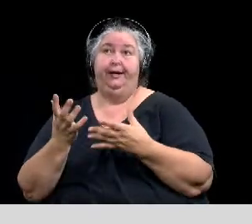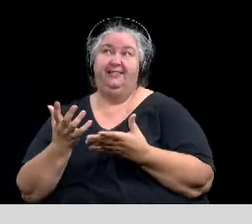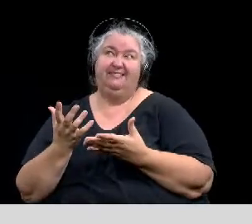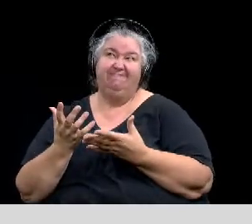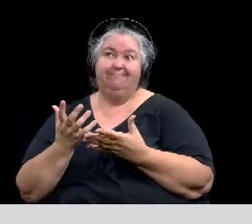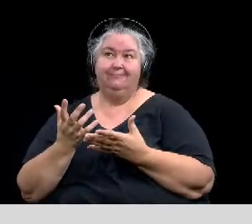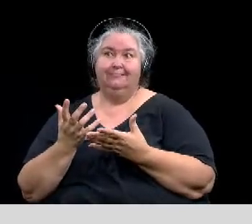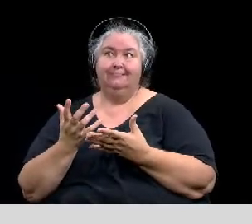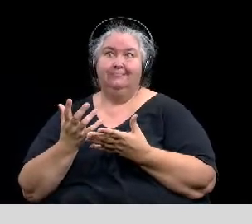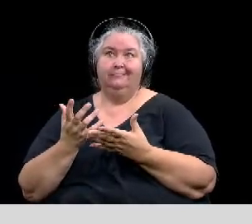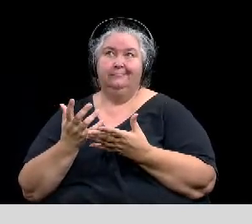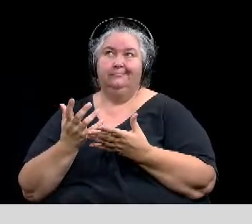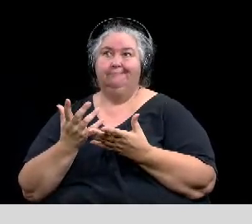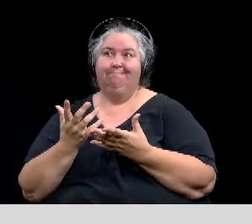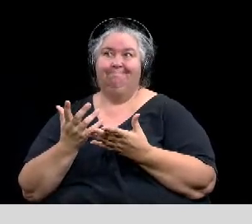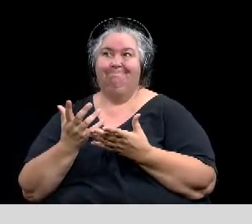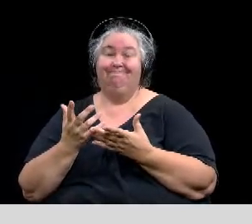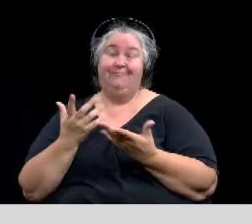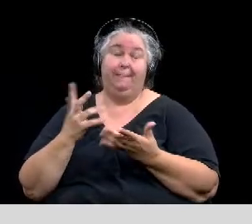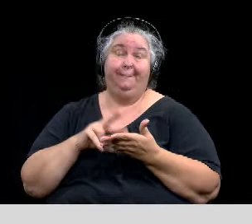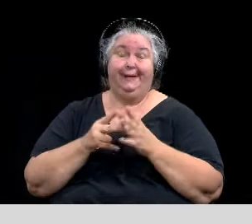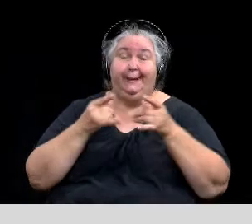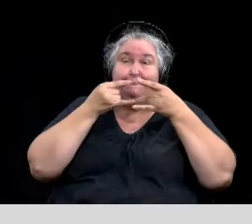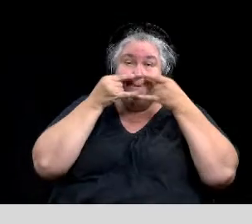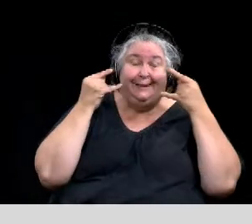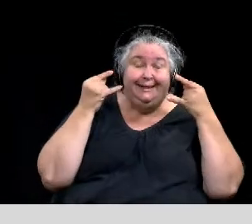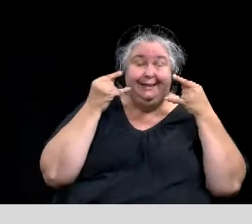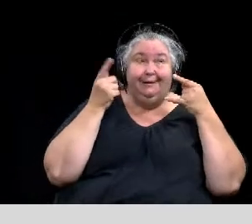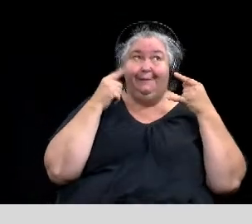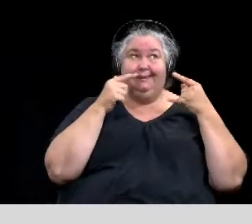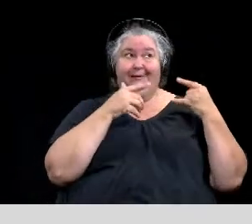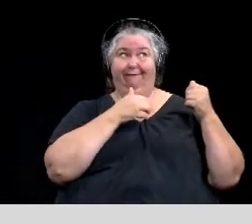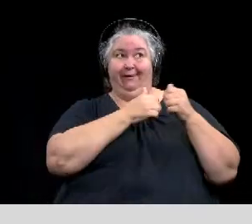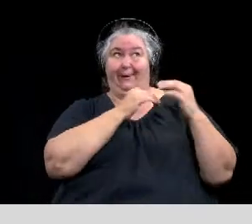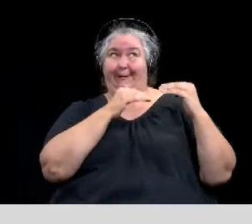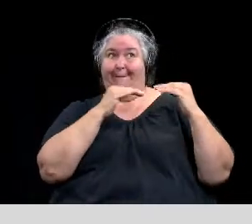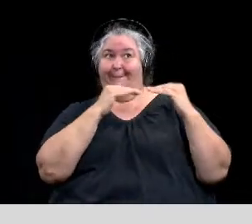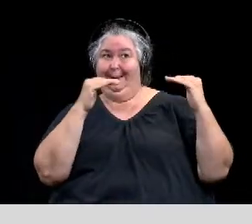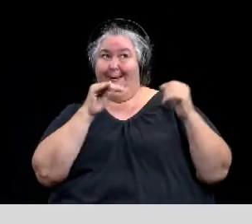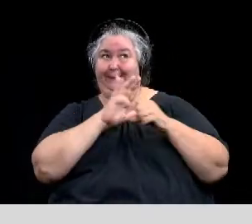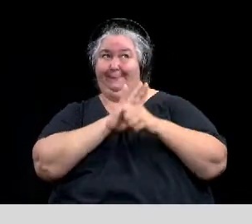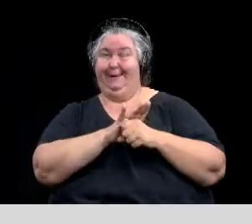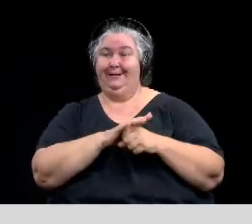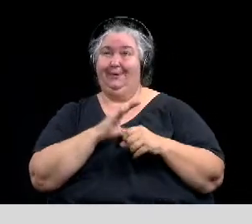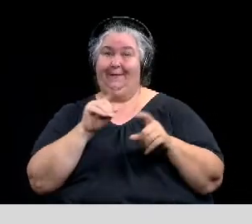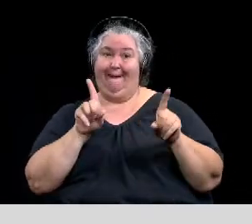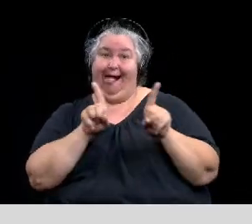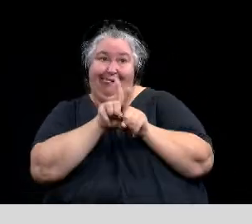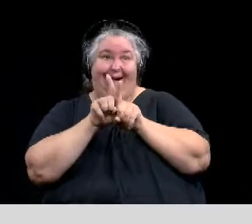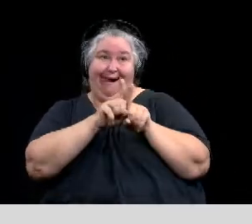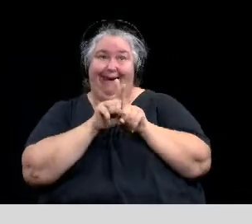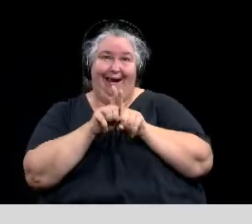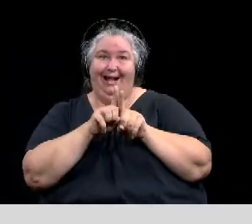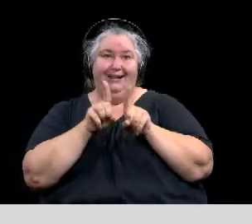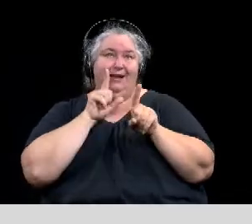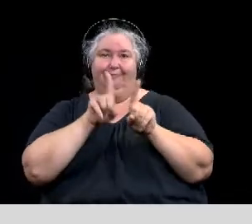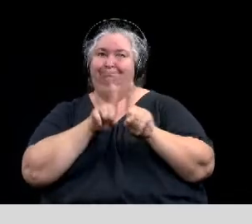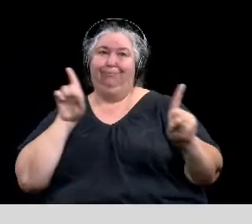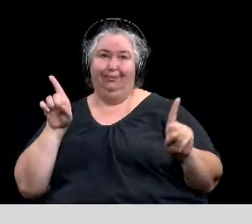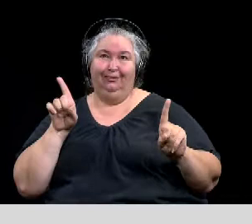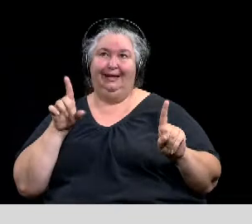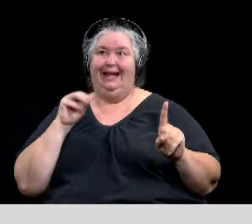of masking, a lack of social distancing, leads to a clustering in indoors, because